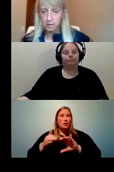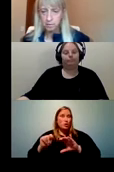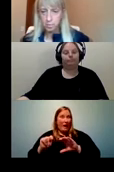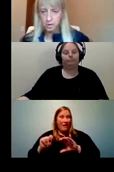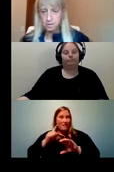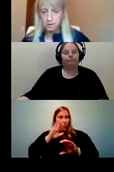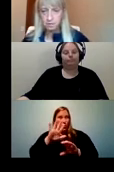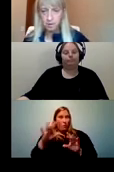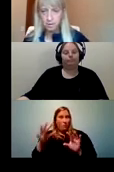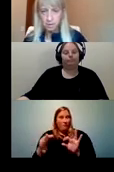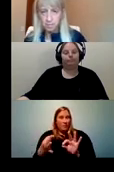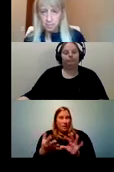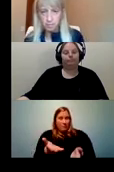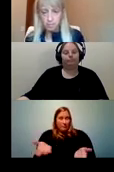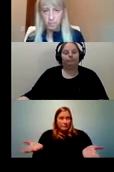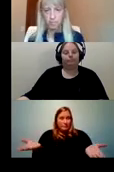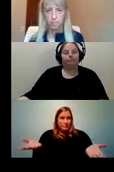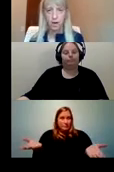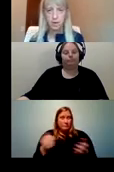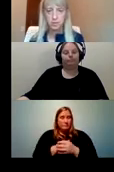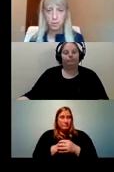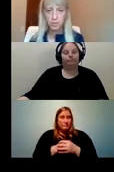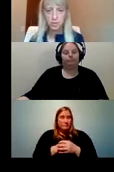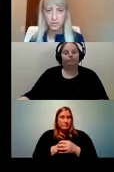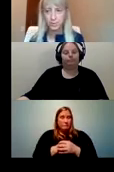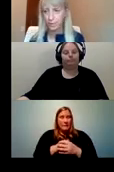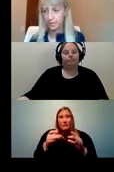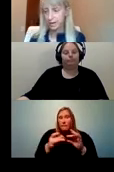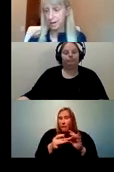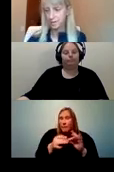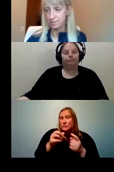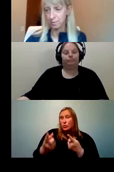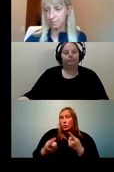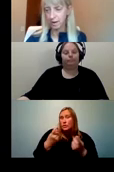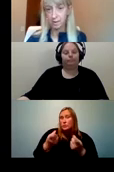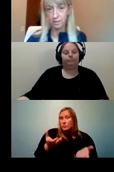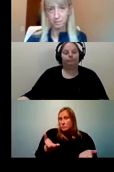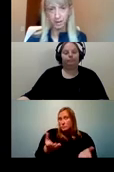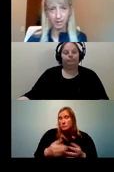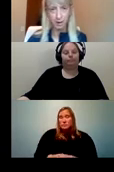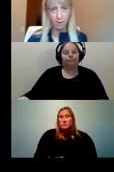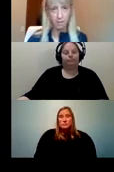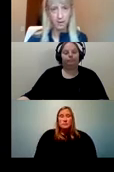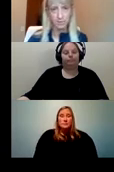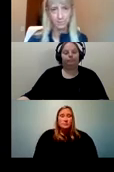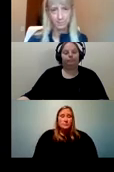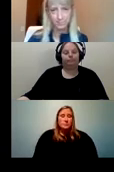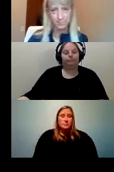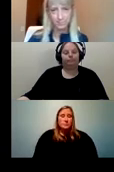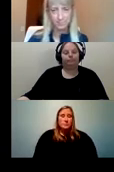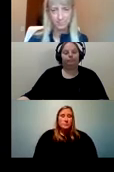But we wanted to leave a few minutes in case you had some comments or questions that you would like to ask while we've got Linda on the